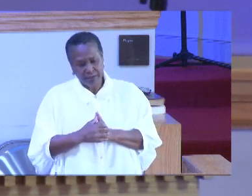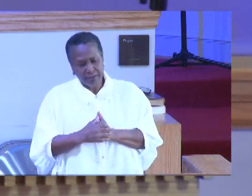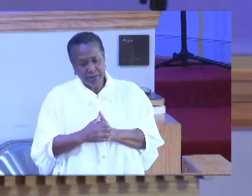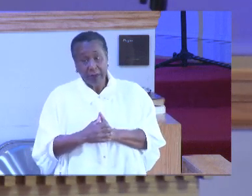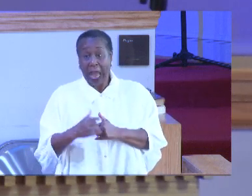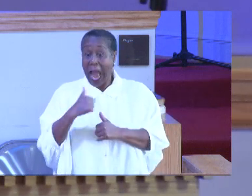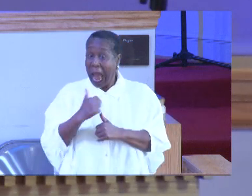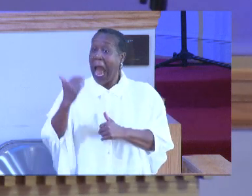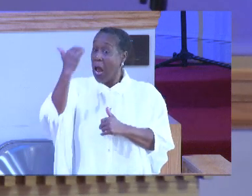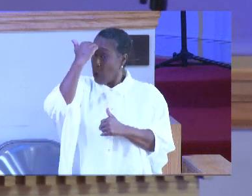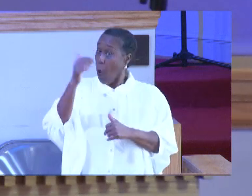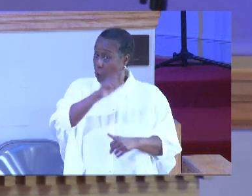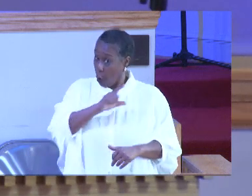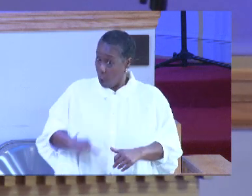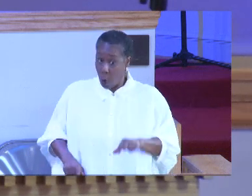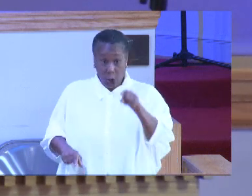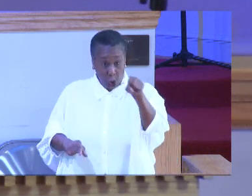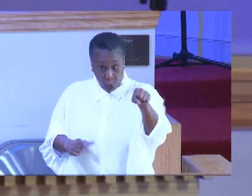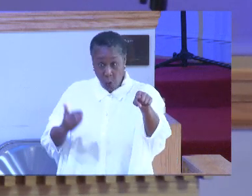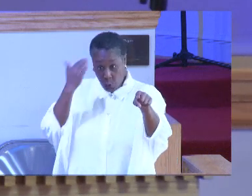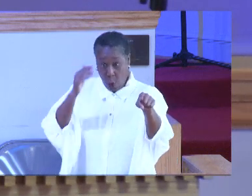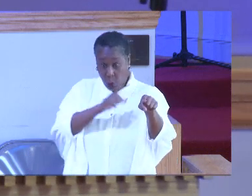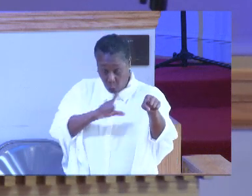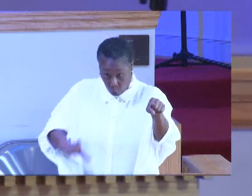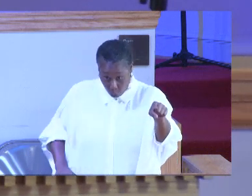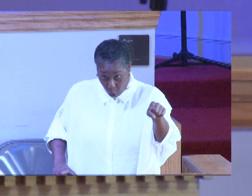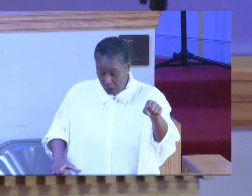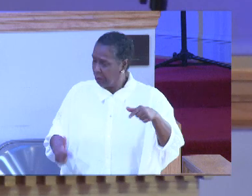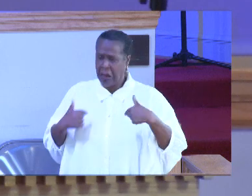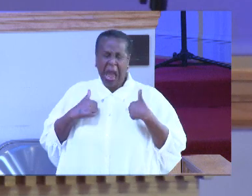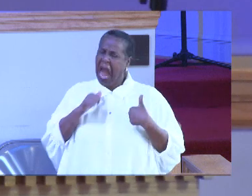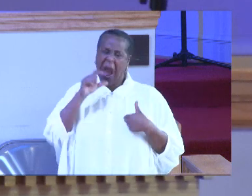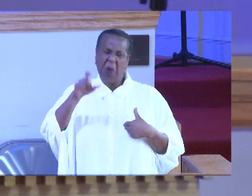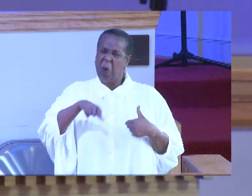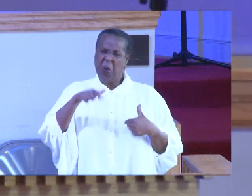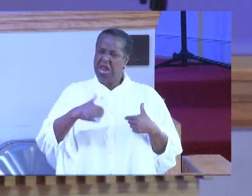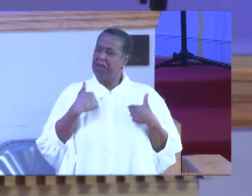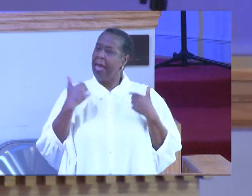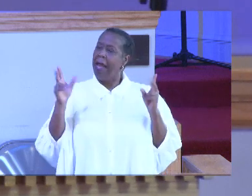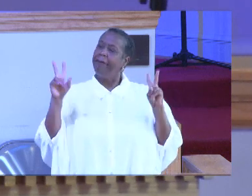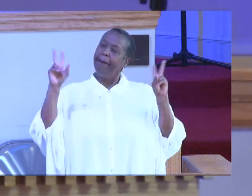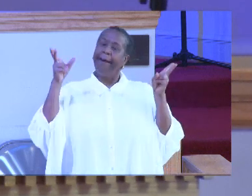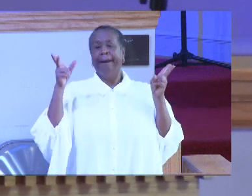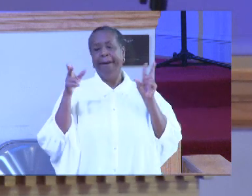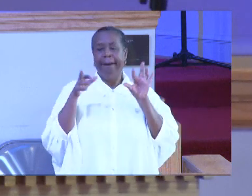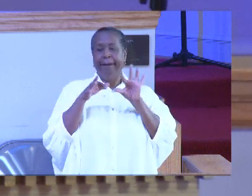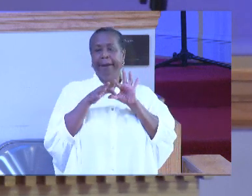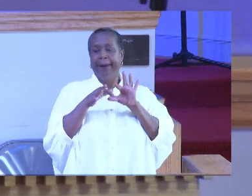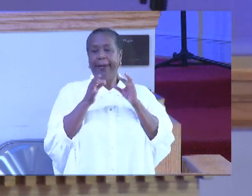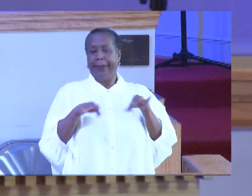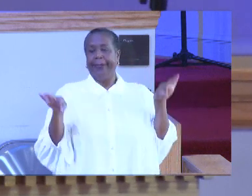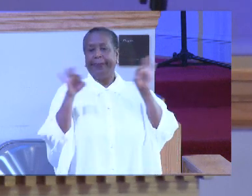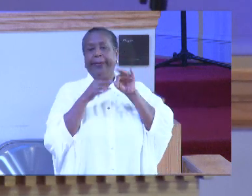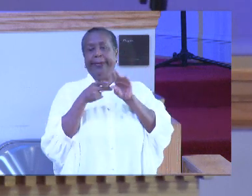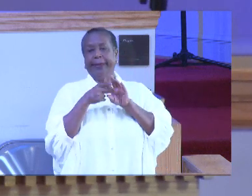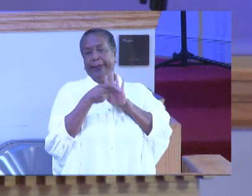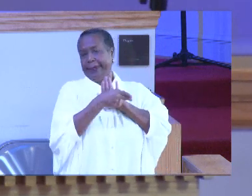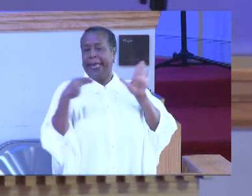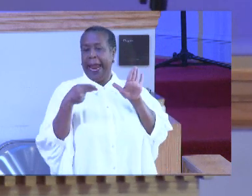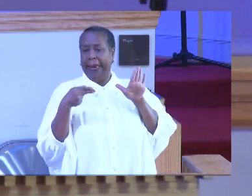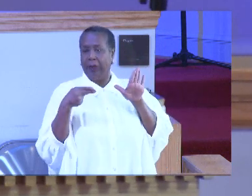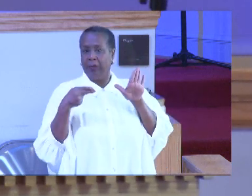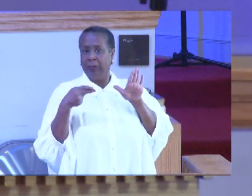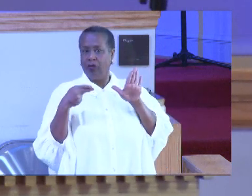I know the Lord and you know the Lord, and I don't need to have a title to get in the way of my